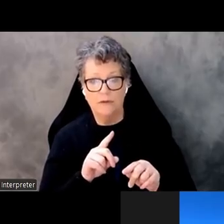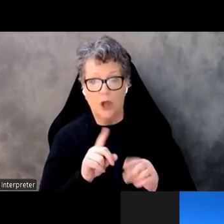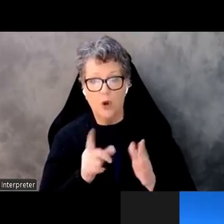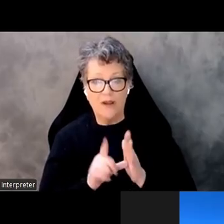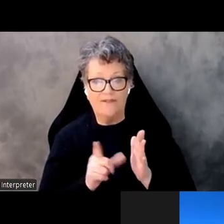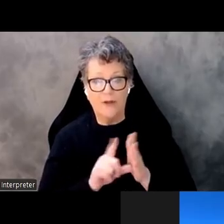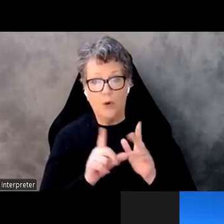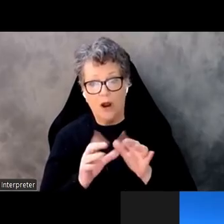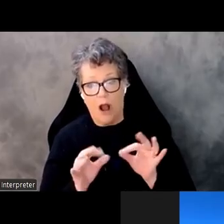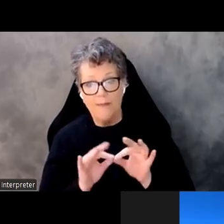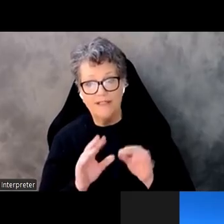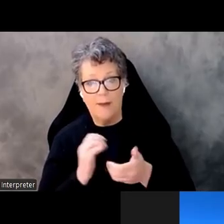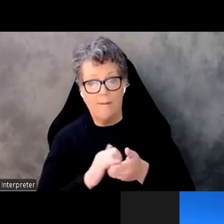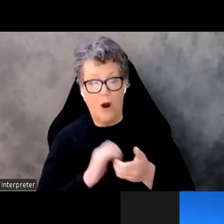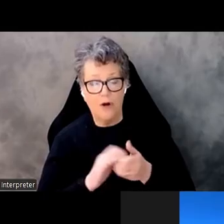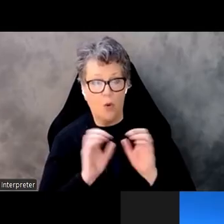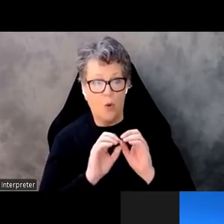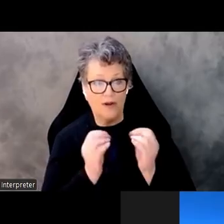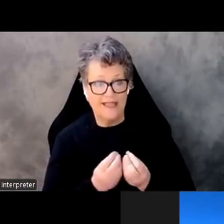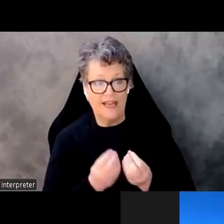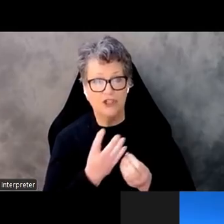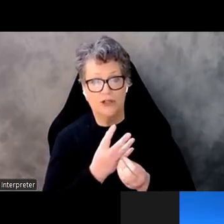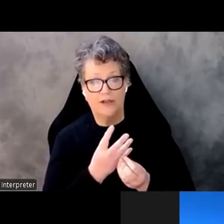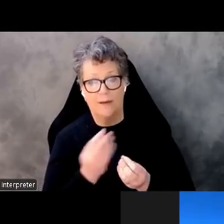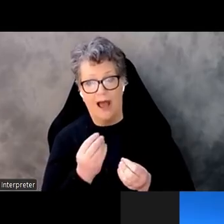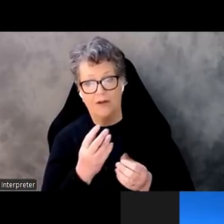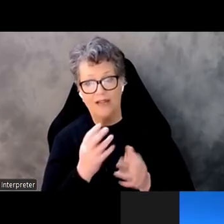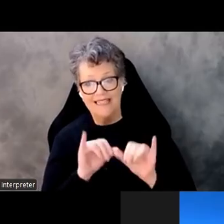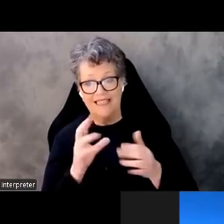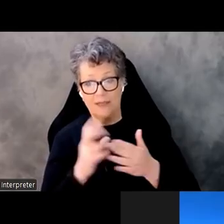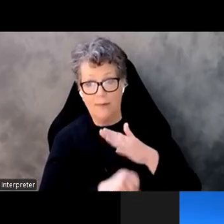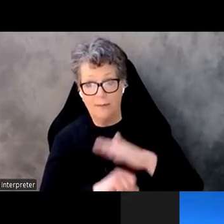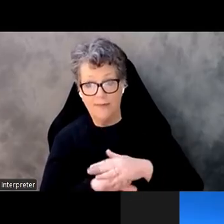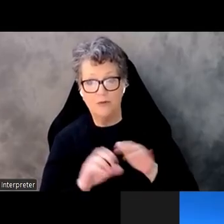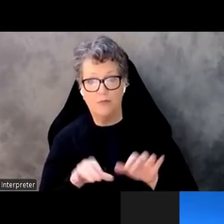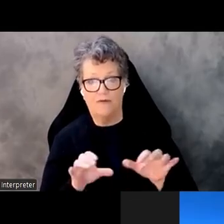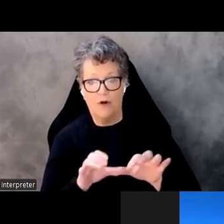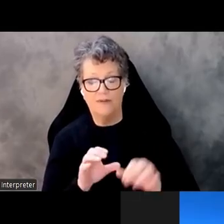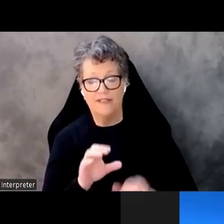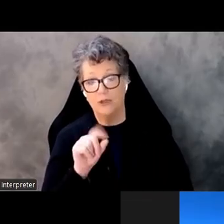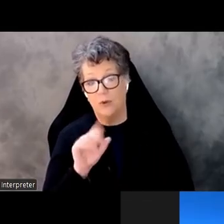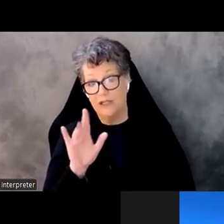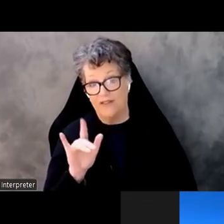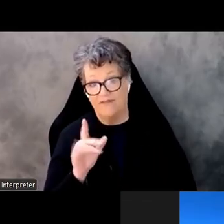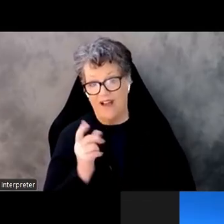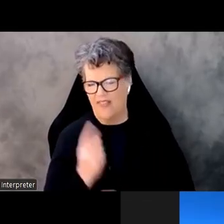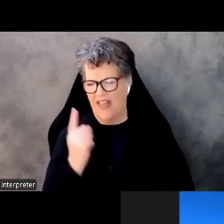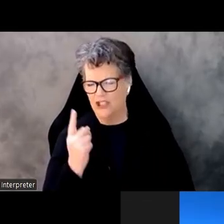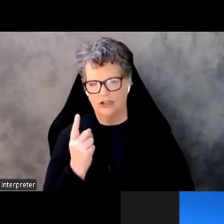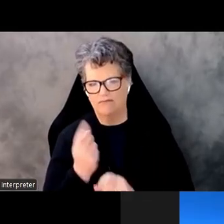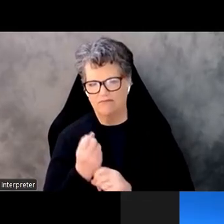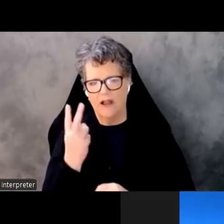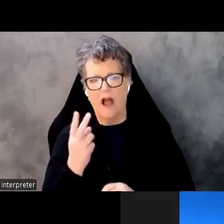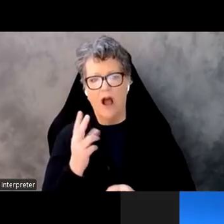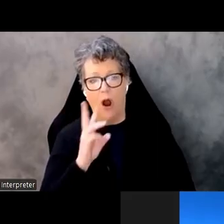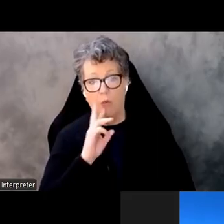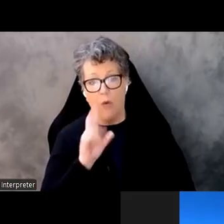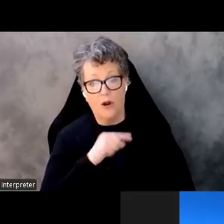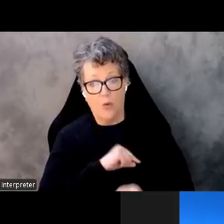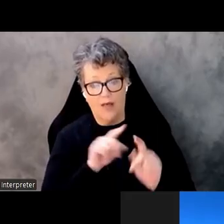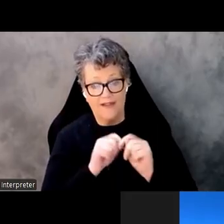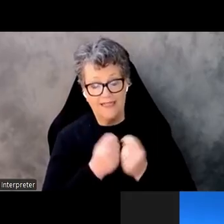about system optimization and performance. In 2025, so last year, about a year ago, our water quality team